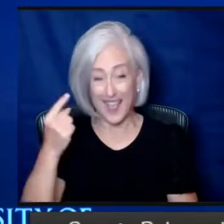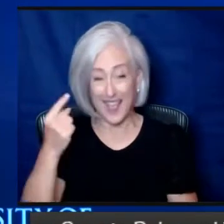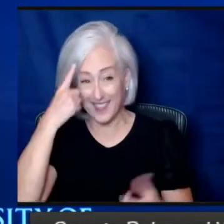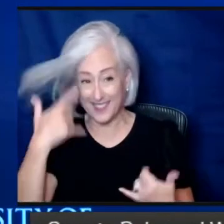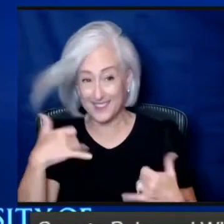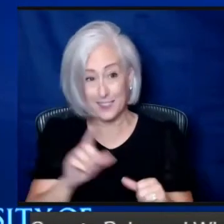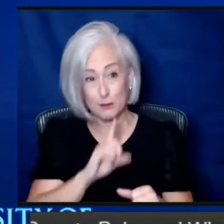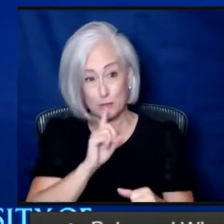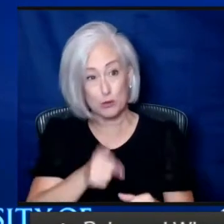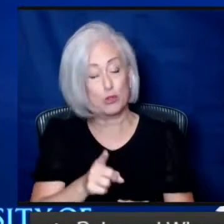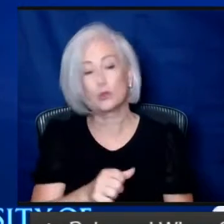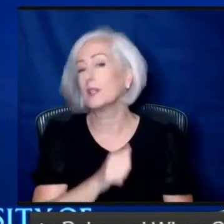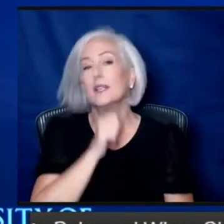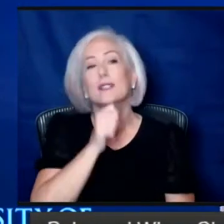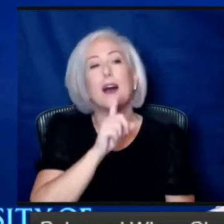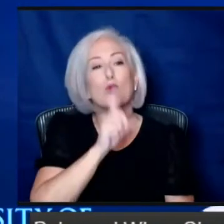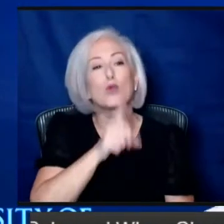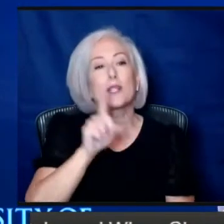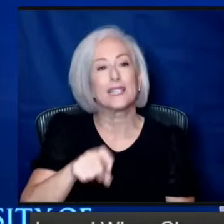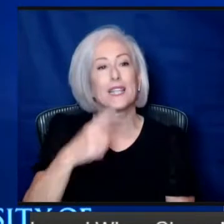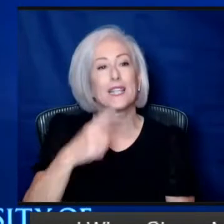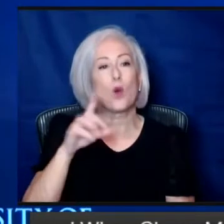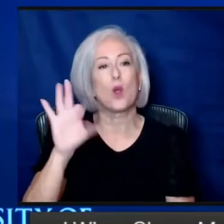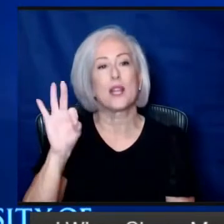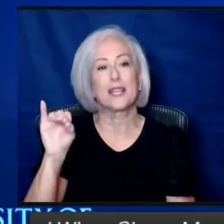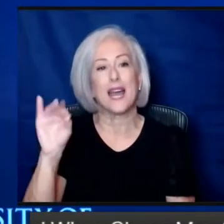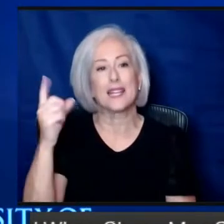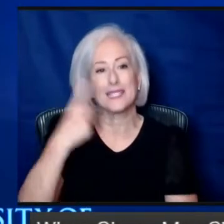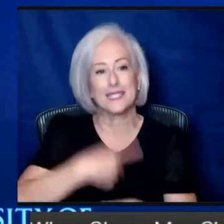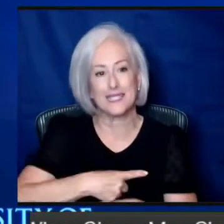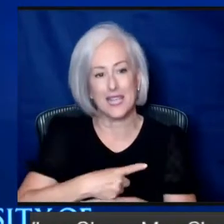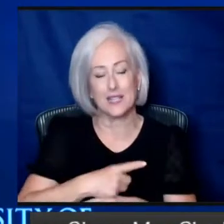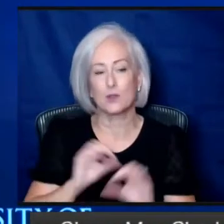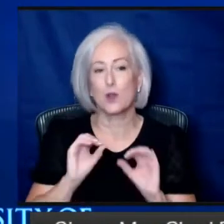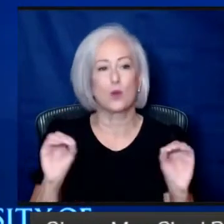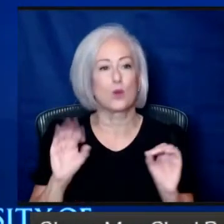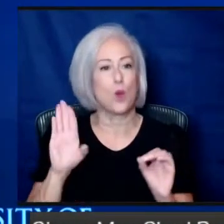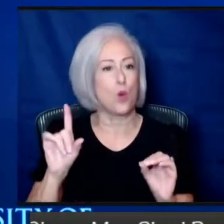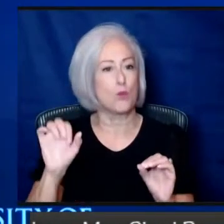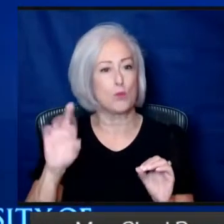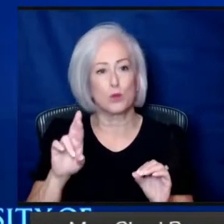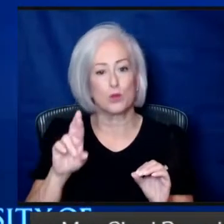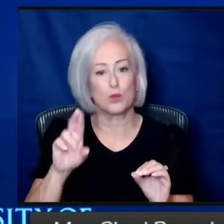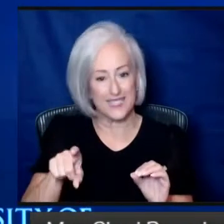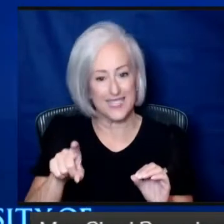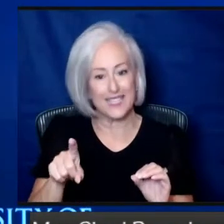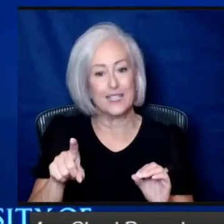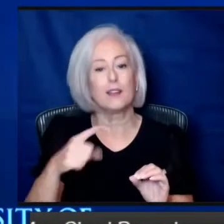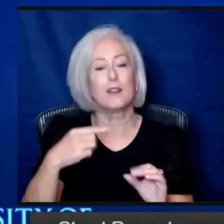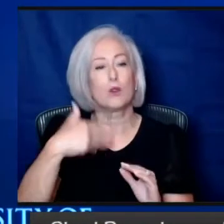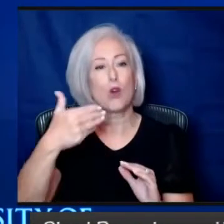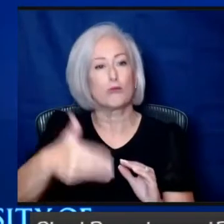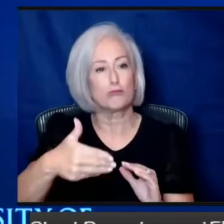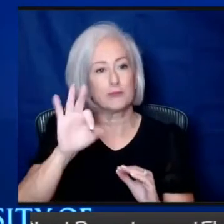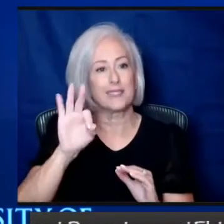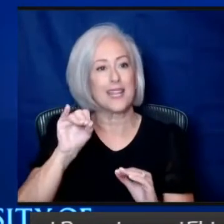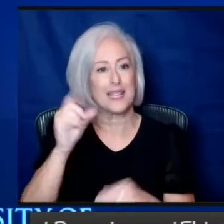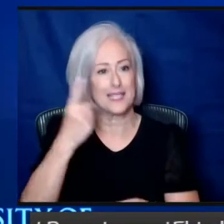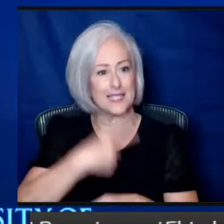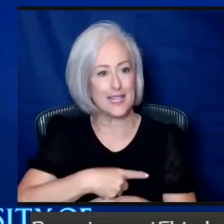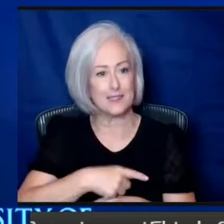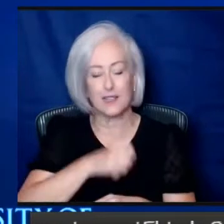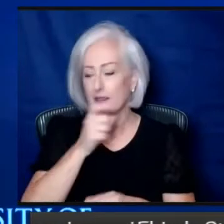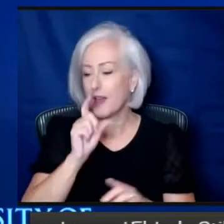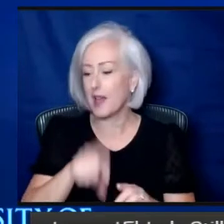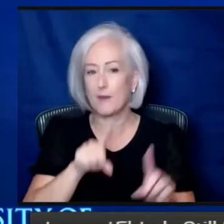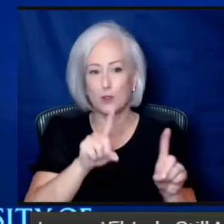it for 90 days. You don't need the booster or anything. You are considered somewhat immune. Don't have to be testing again. What